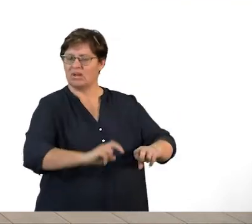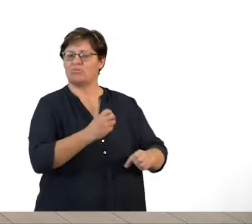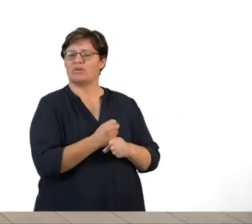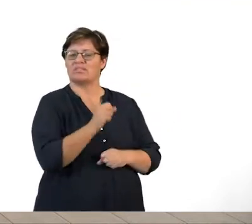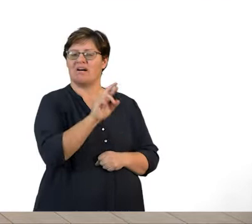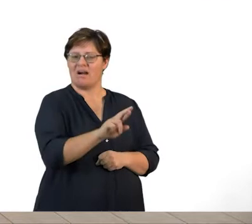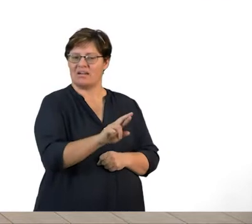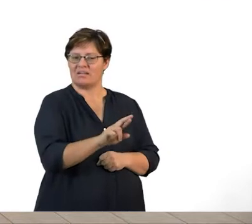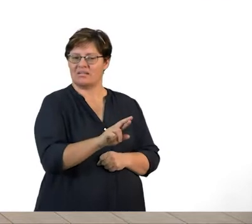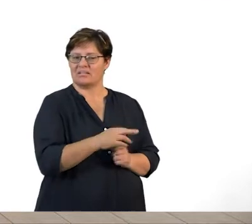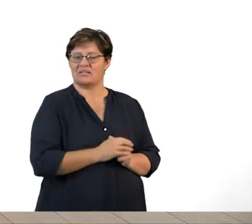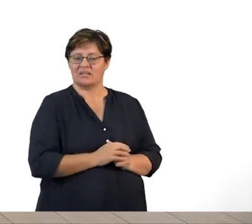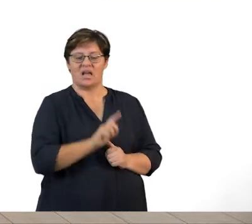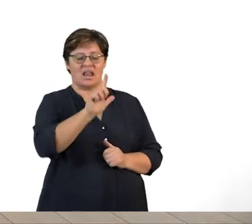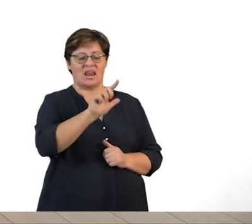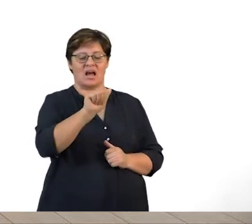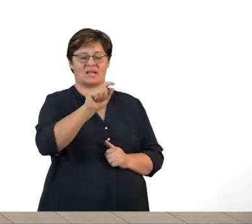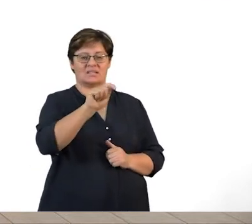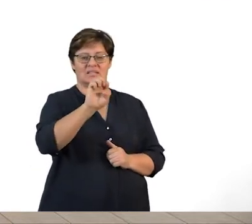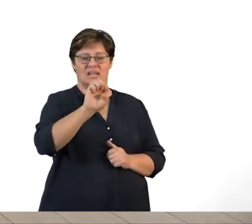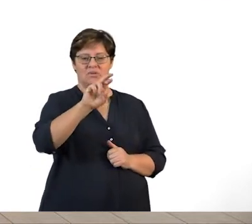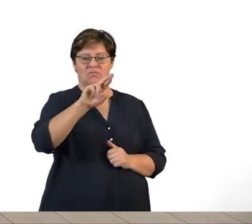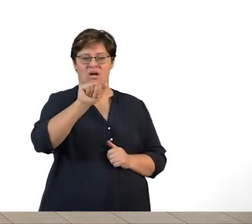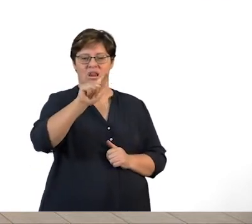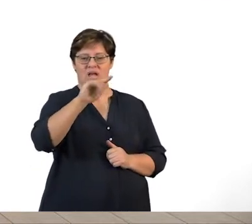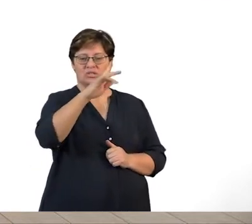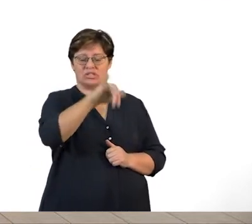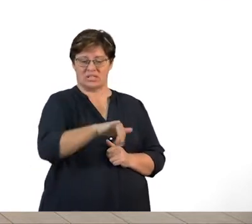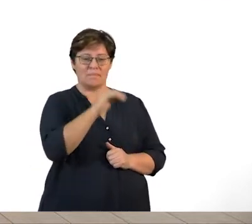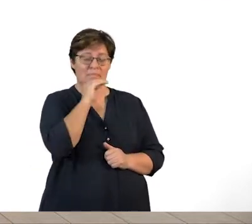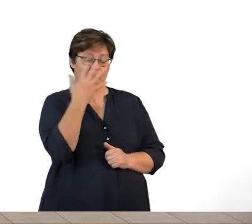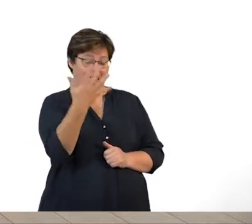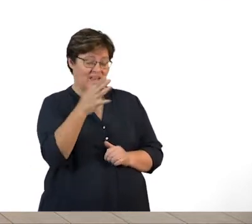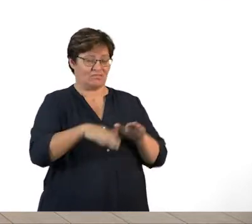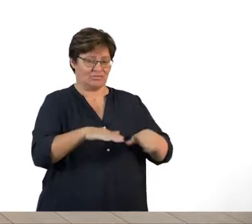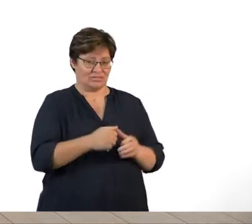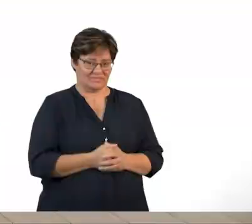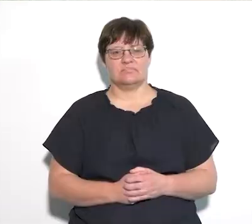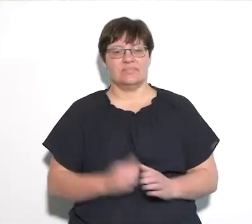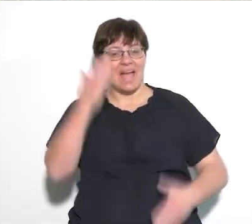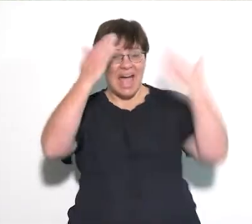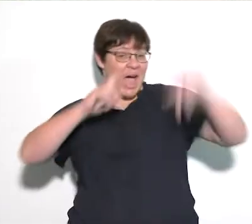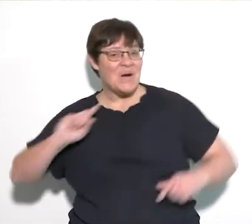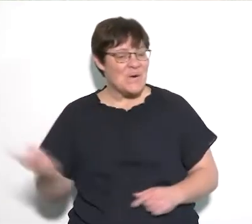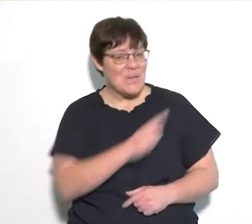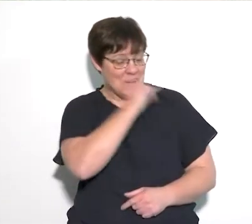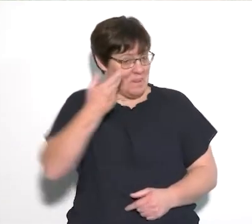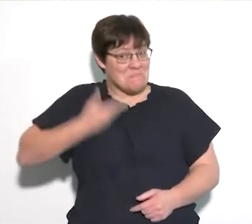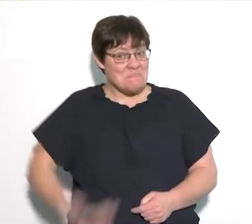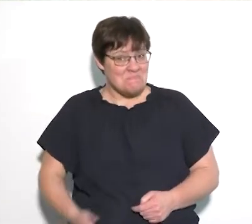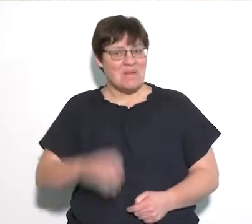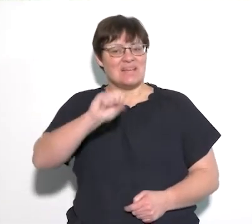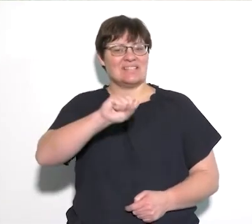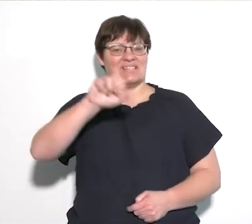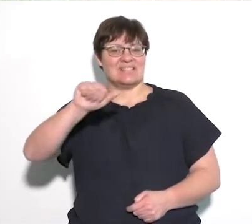exploring grade R laterality and will be making a hand and foot game. Hi everyone, my name